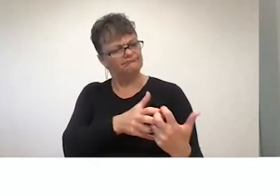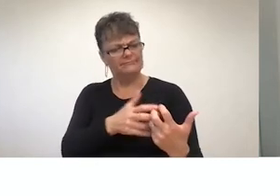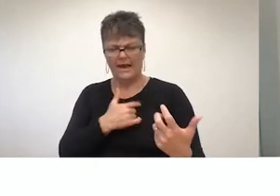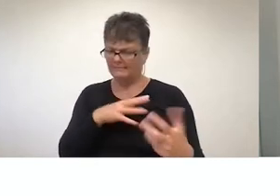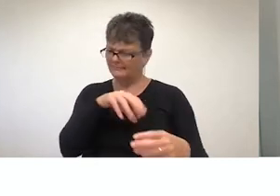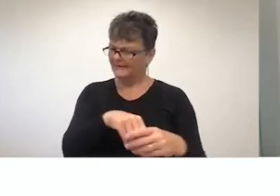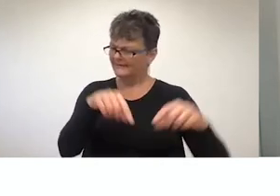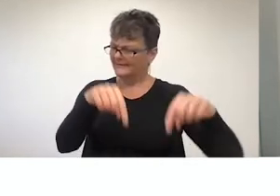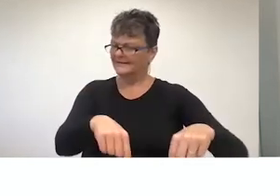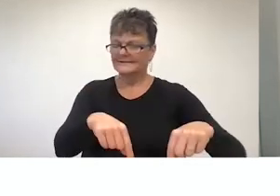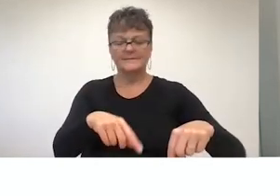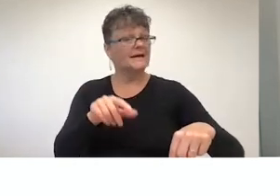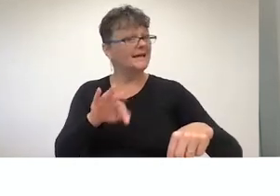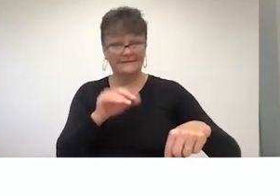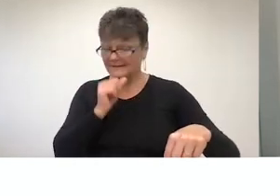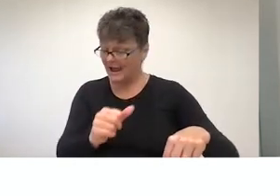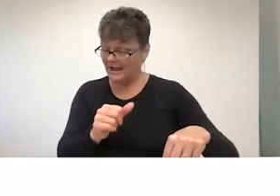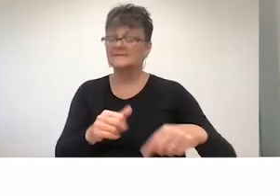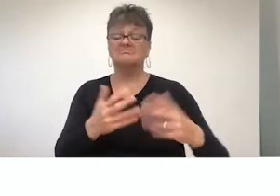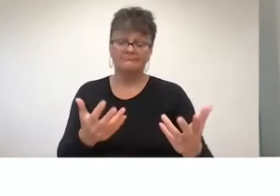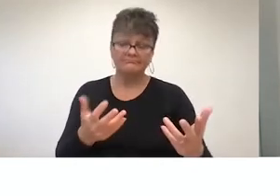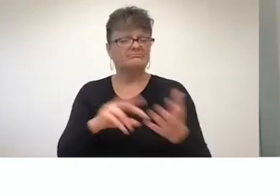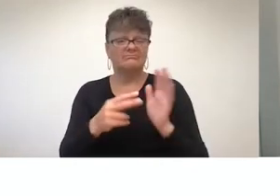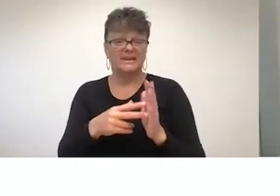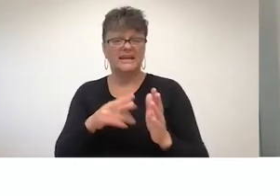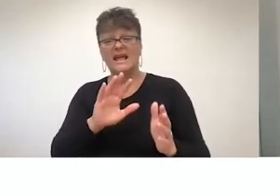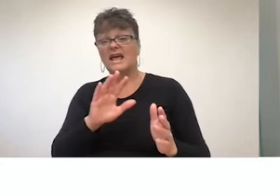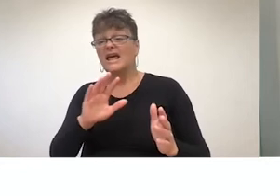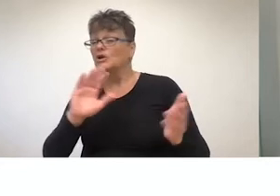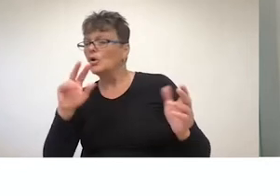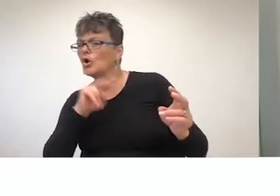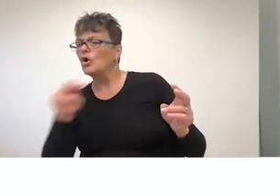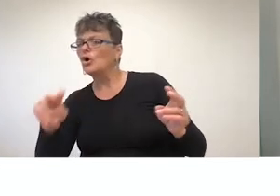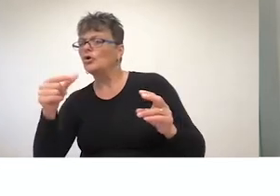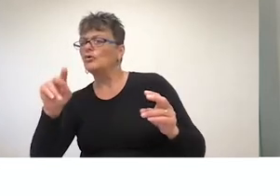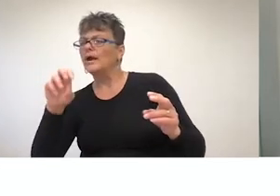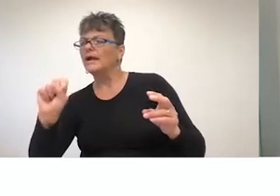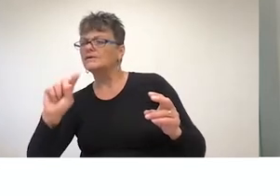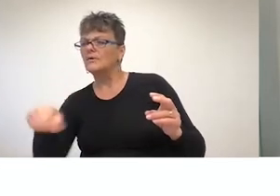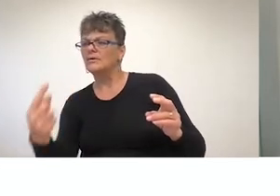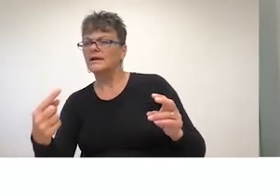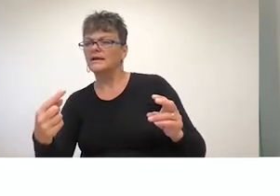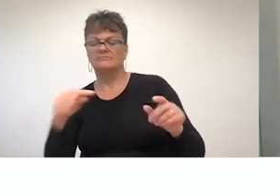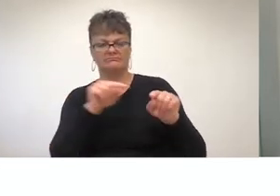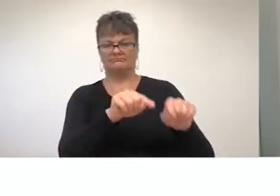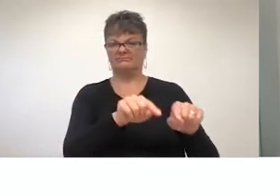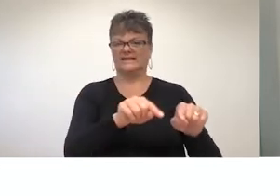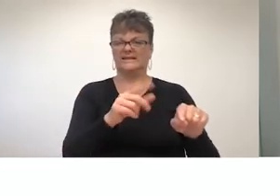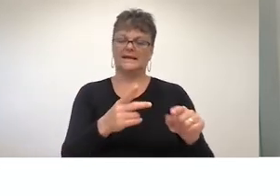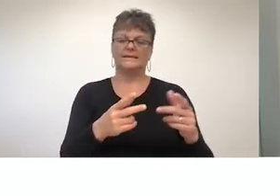better predictor of their success in the first 2 years of college. And he also draws our attention to the idea that students interpret cues